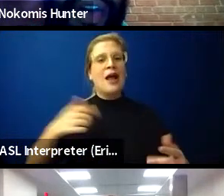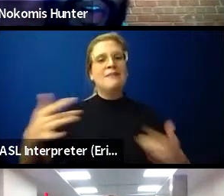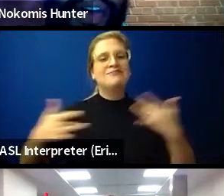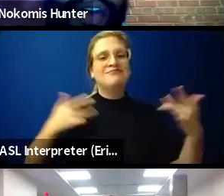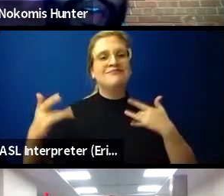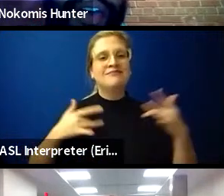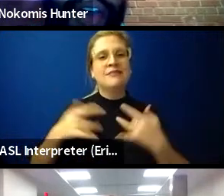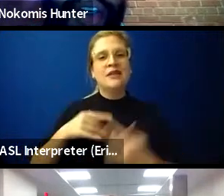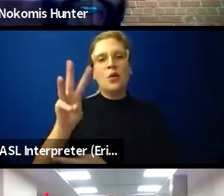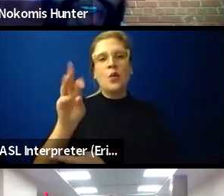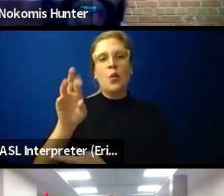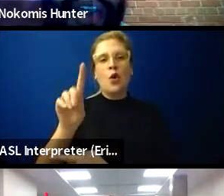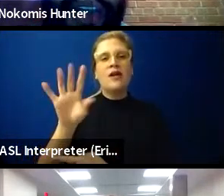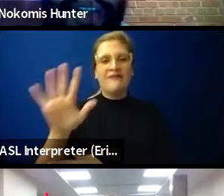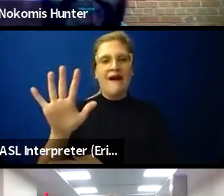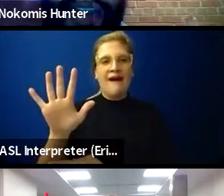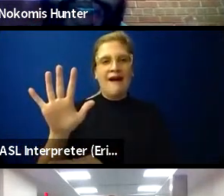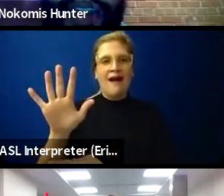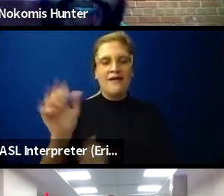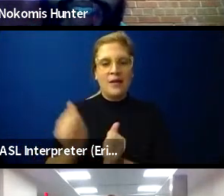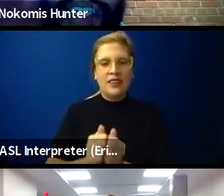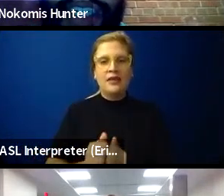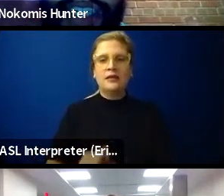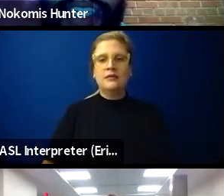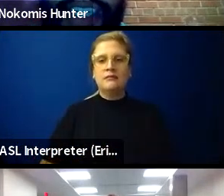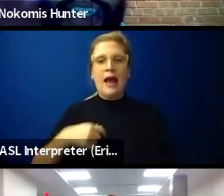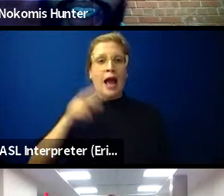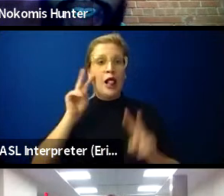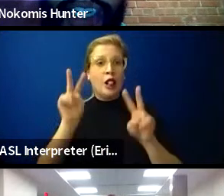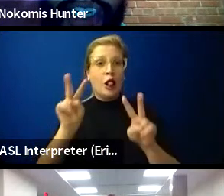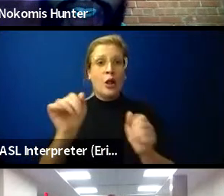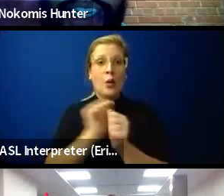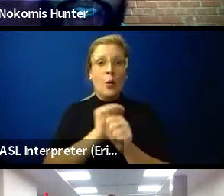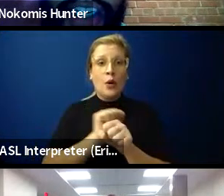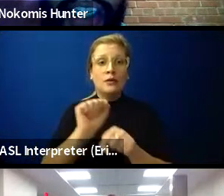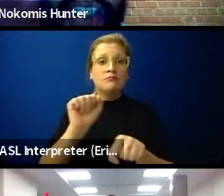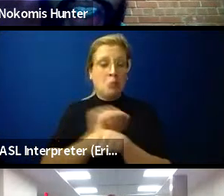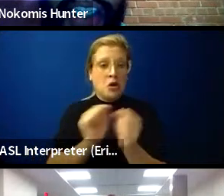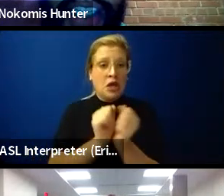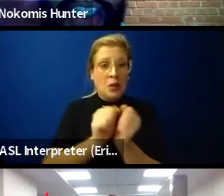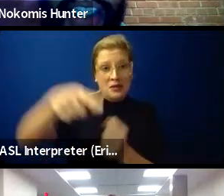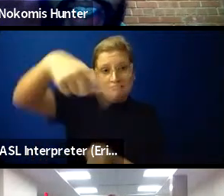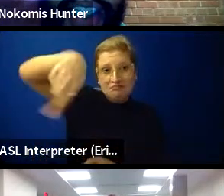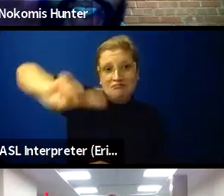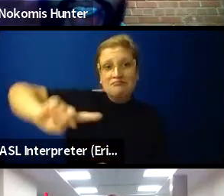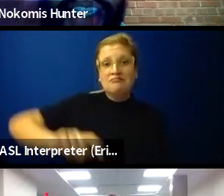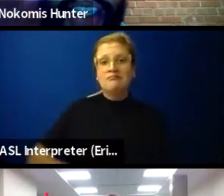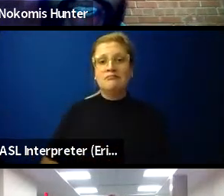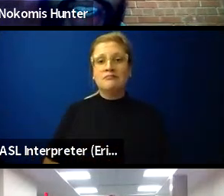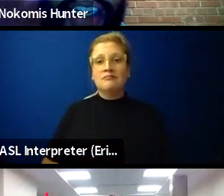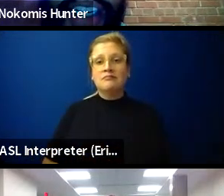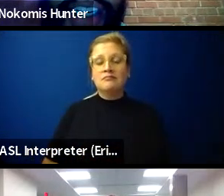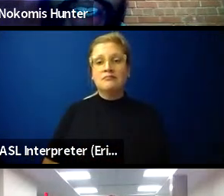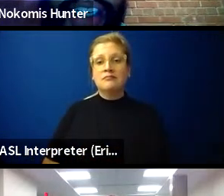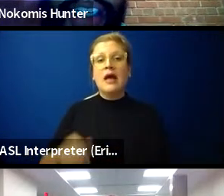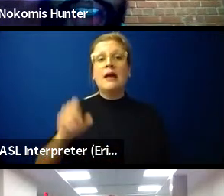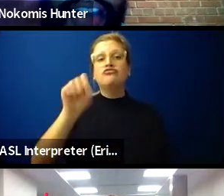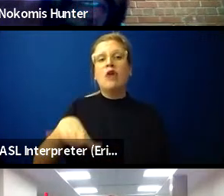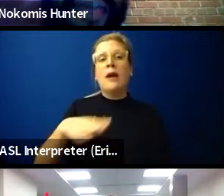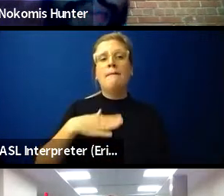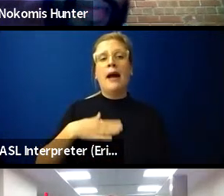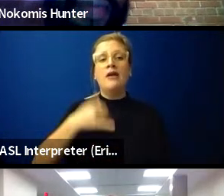be a Ward 5 Mocha, and I look very forward to working with every last one of you guys. I'm gonna drop my cell number and